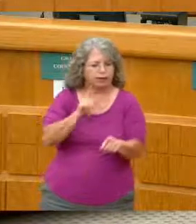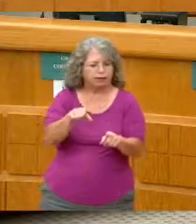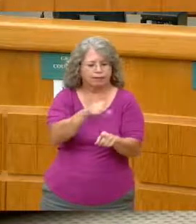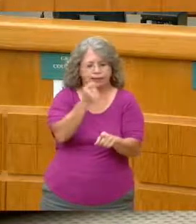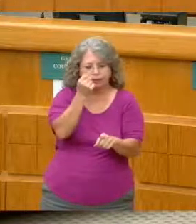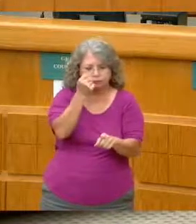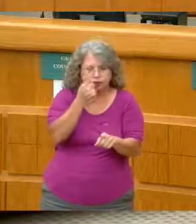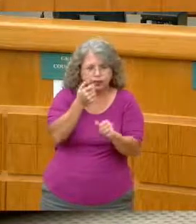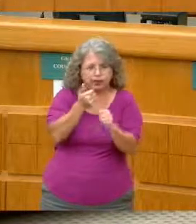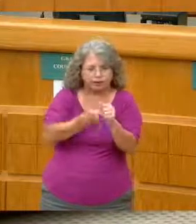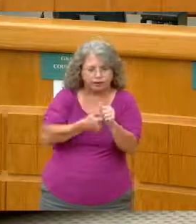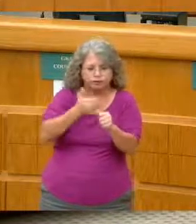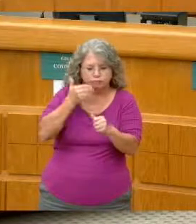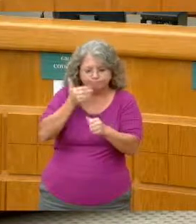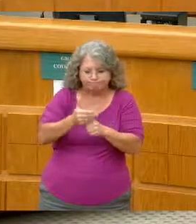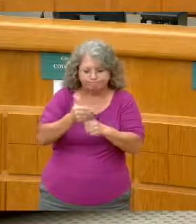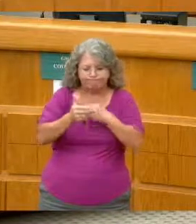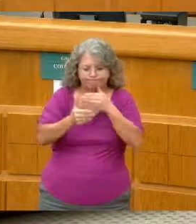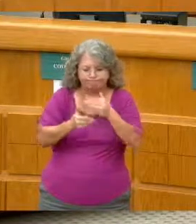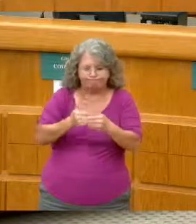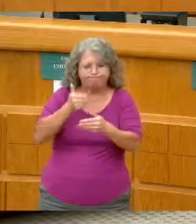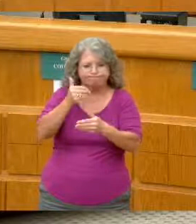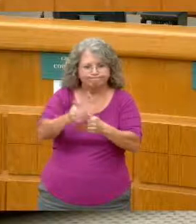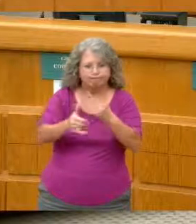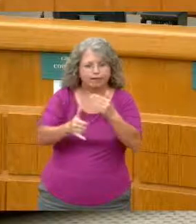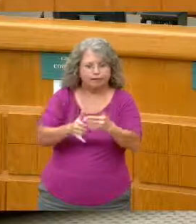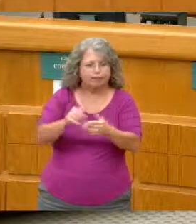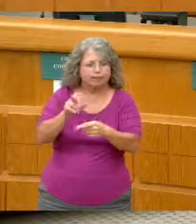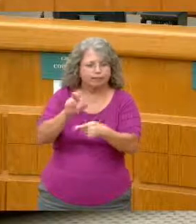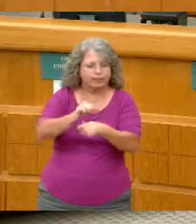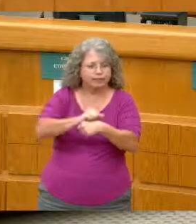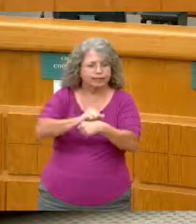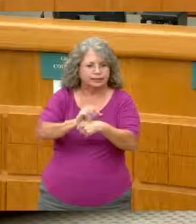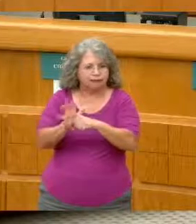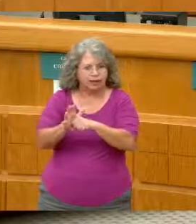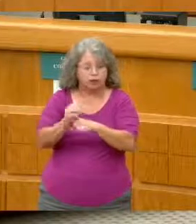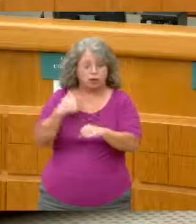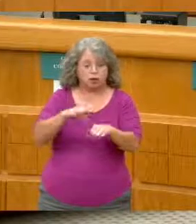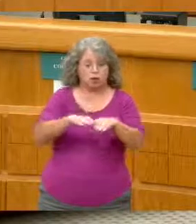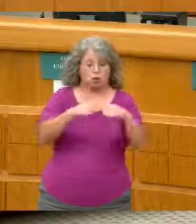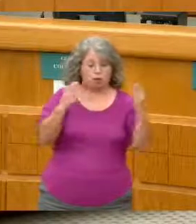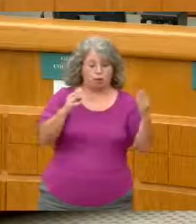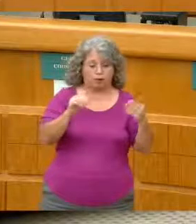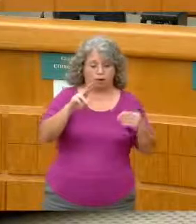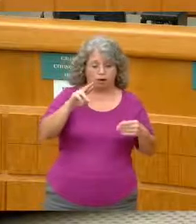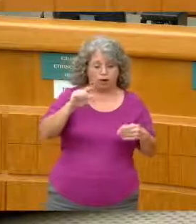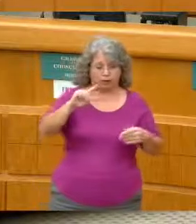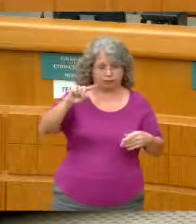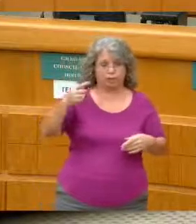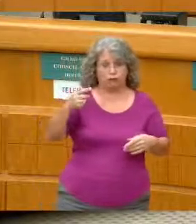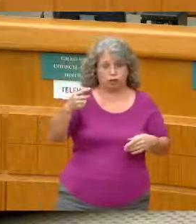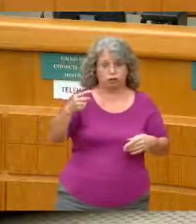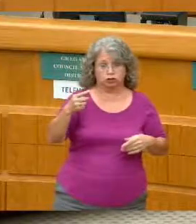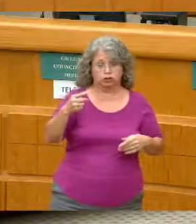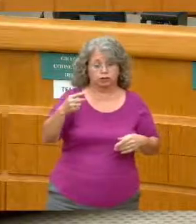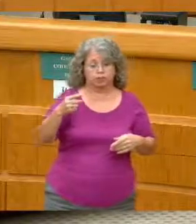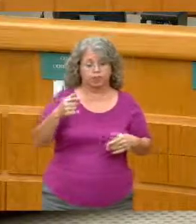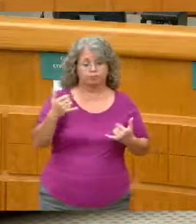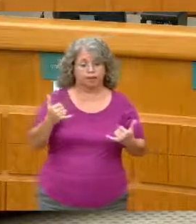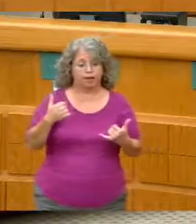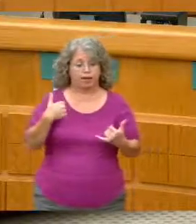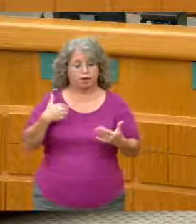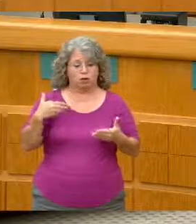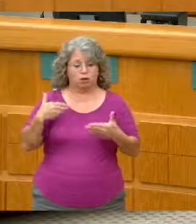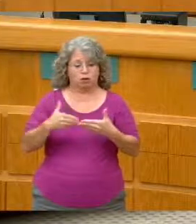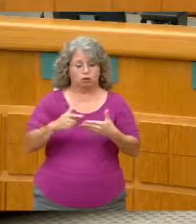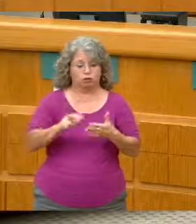They'll understand every step and phase of this virus. We opened this clinic on August the 1st. And so